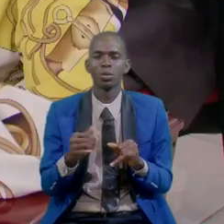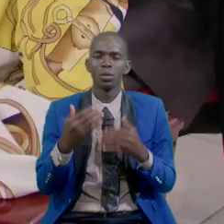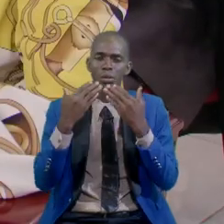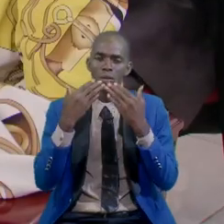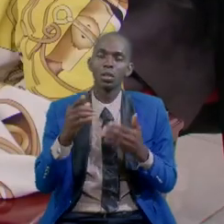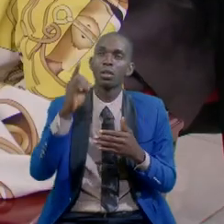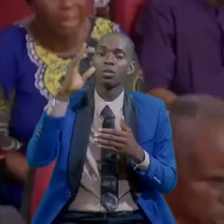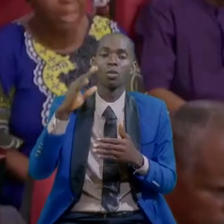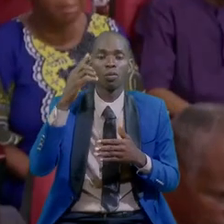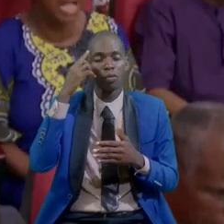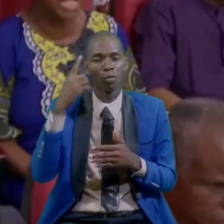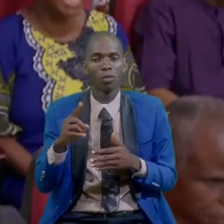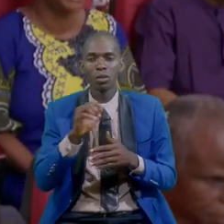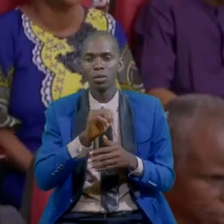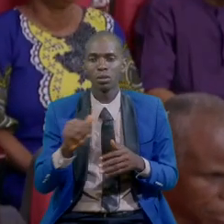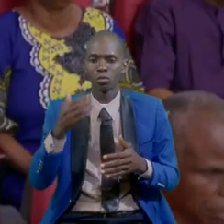Amen. Amen.